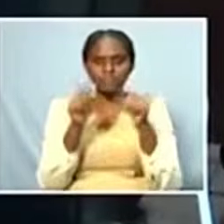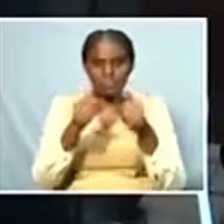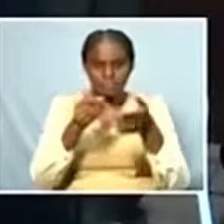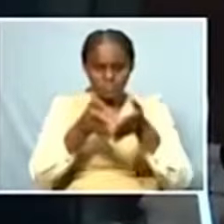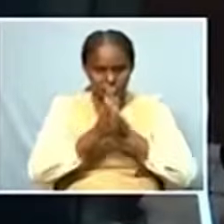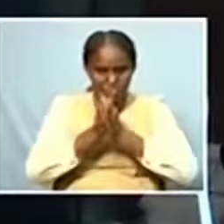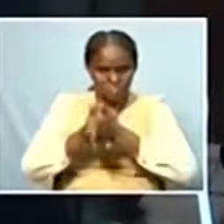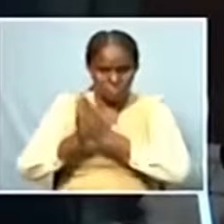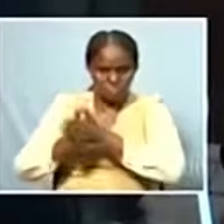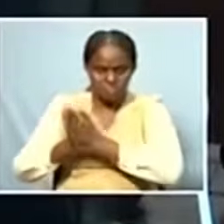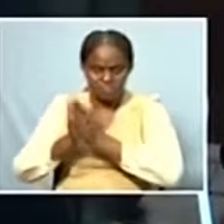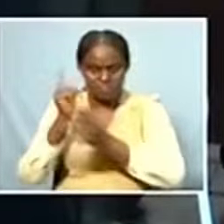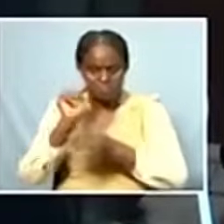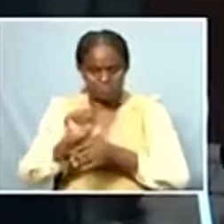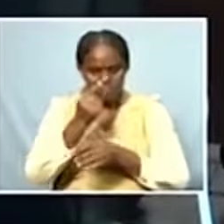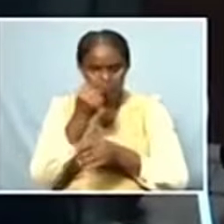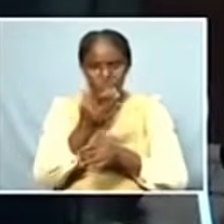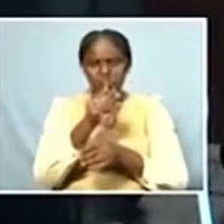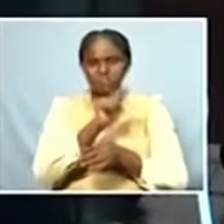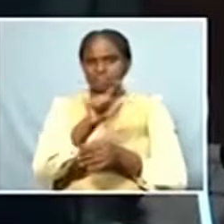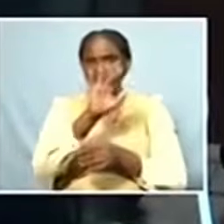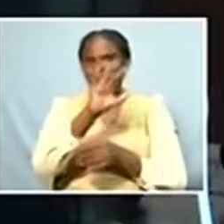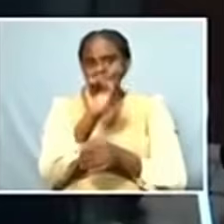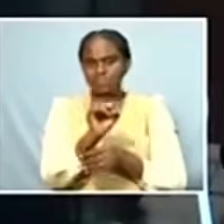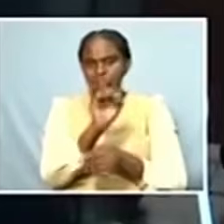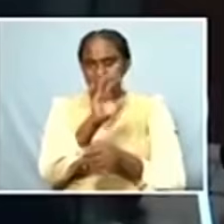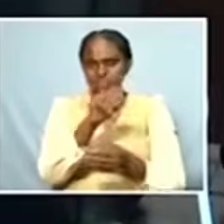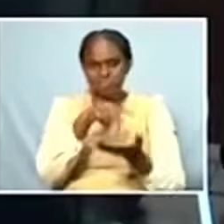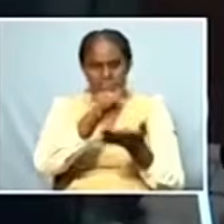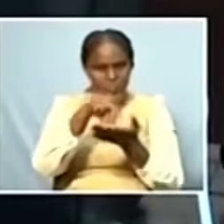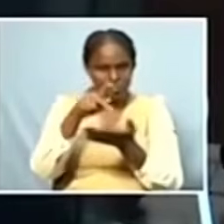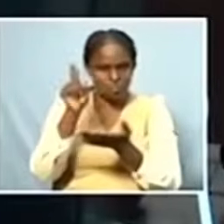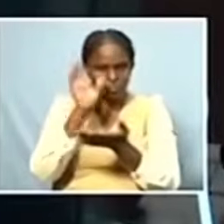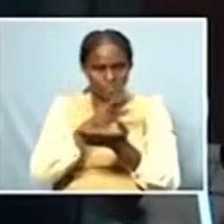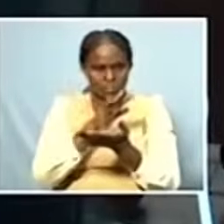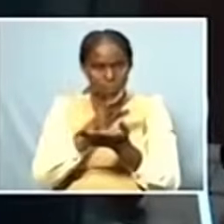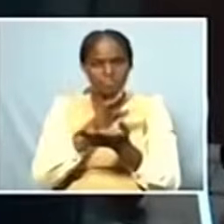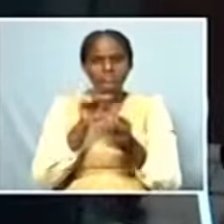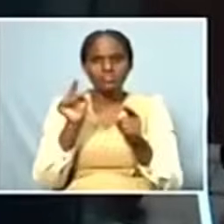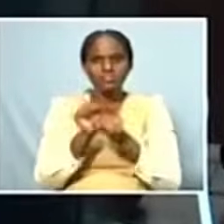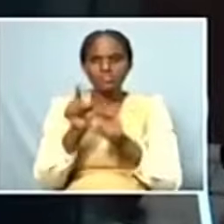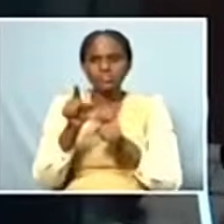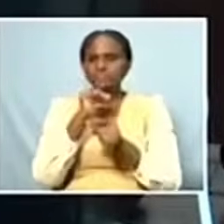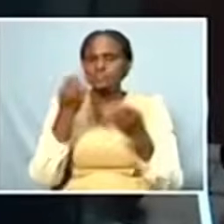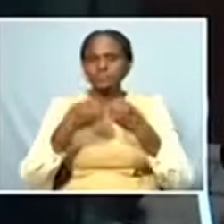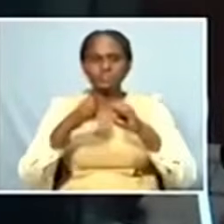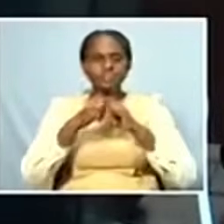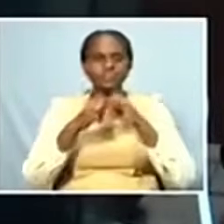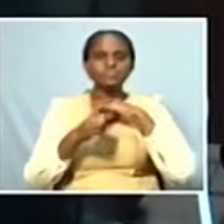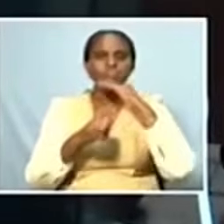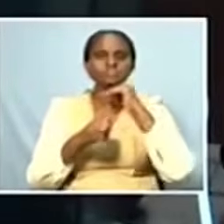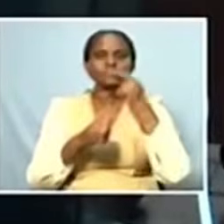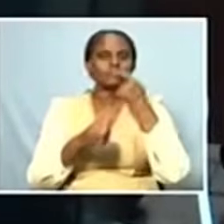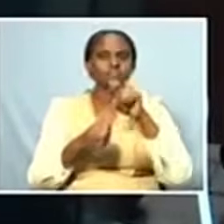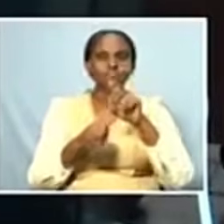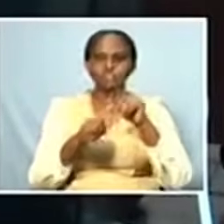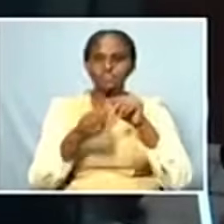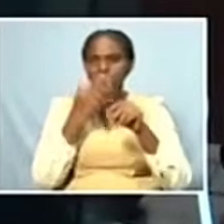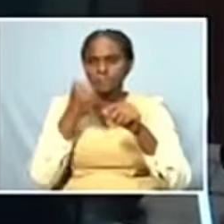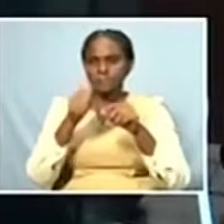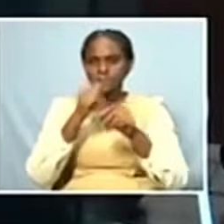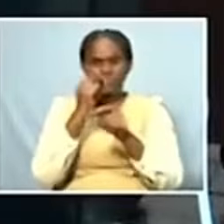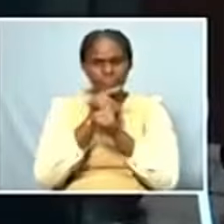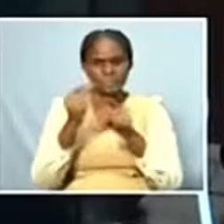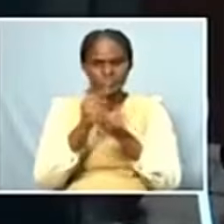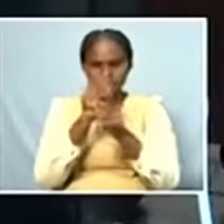ask, first of all, 25% advance payment is not even a must unless the contractor just